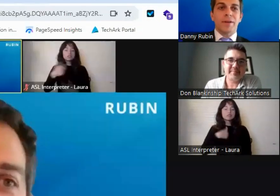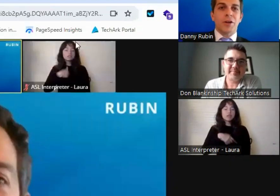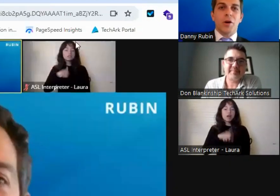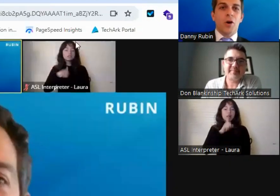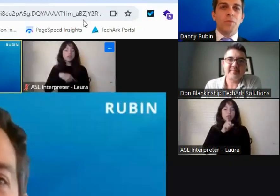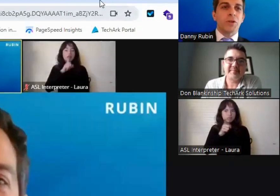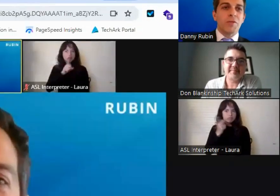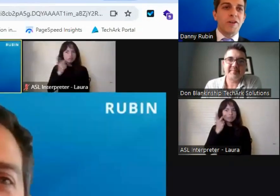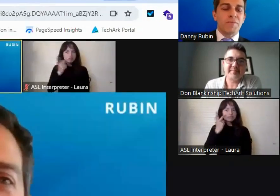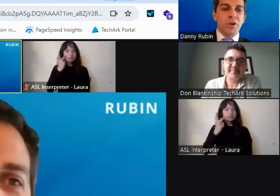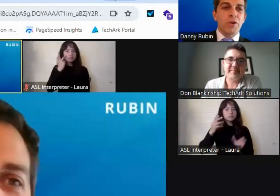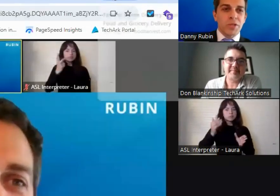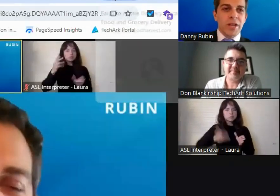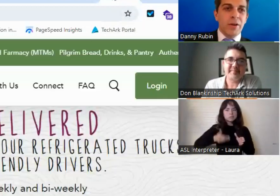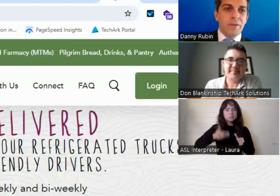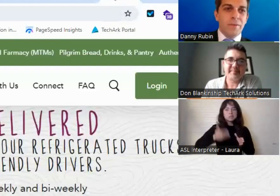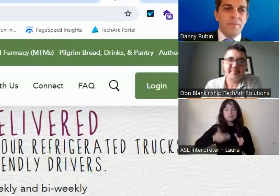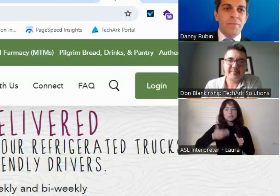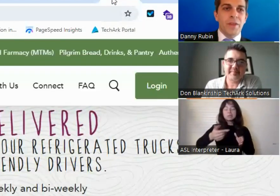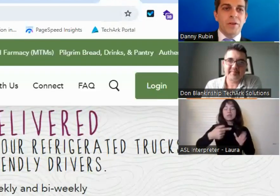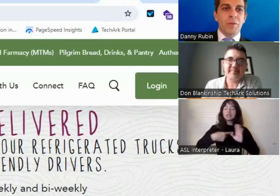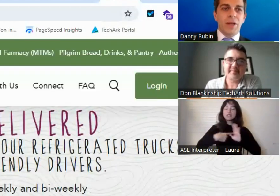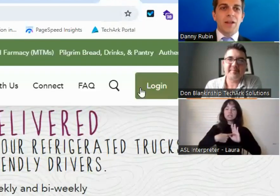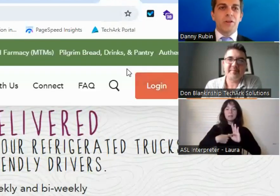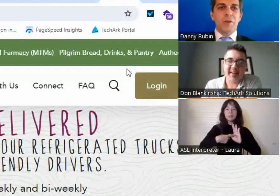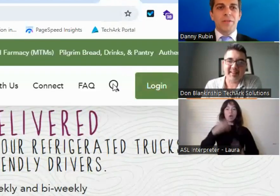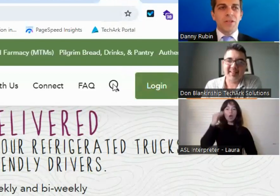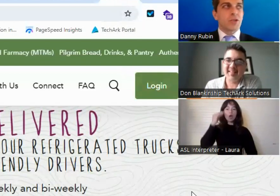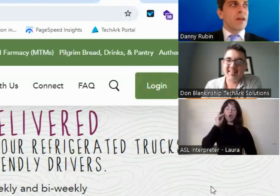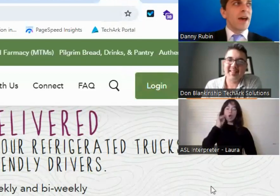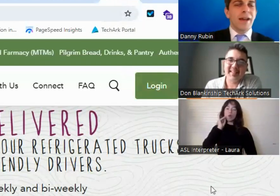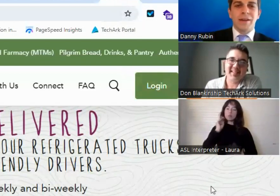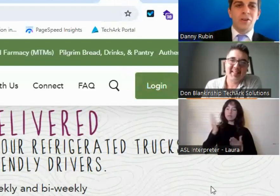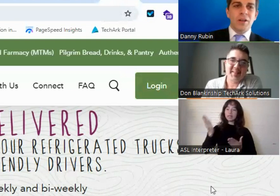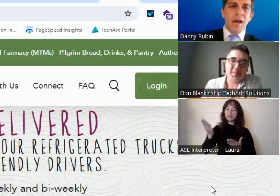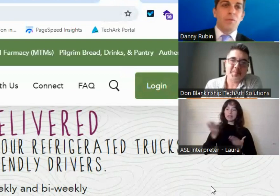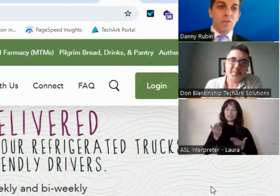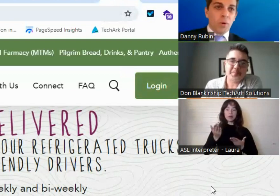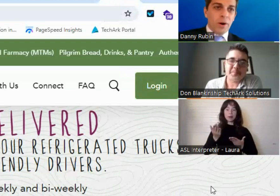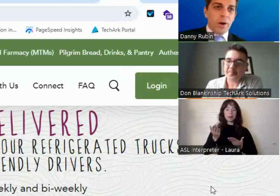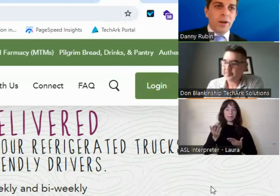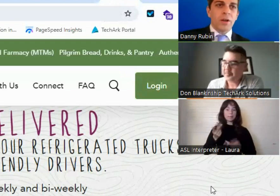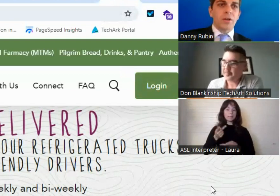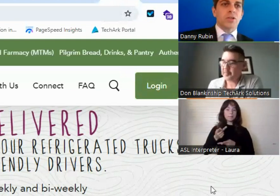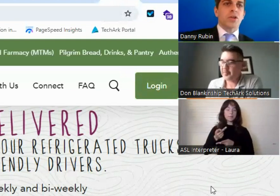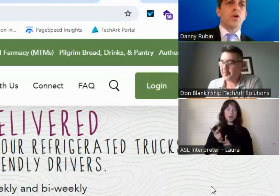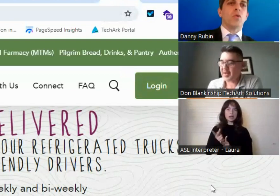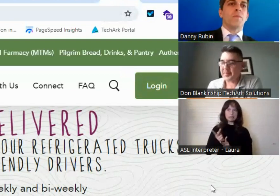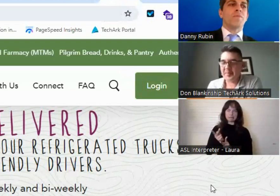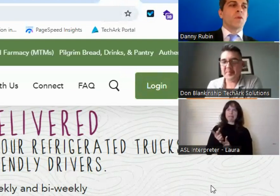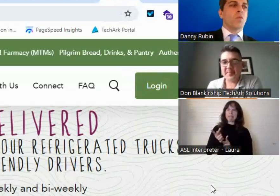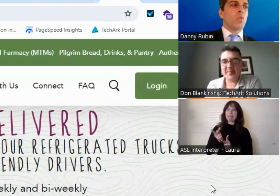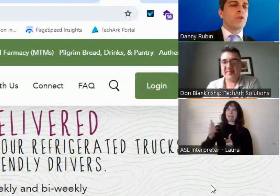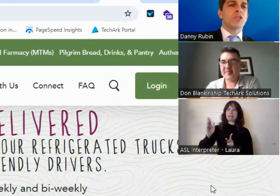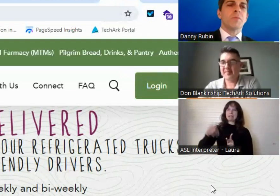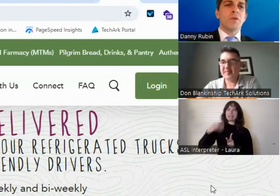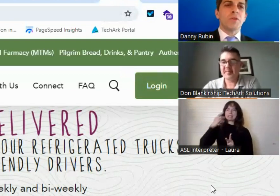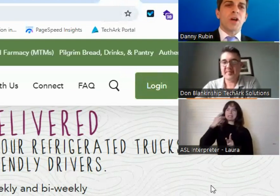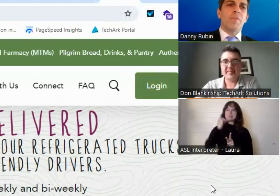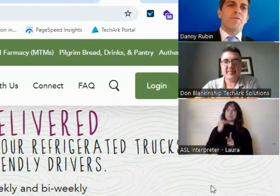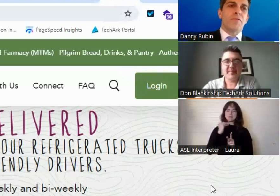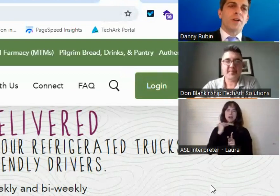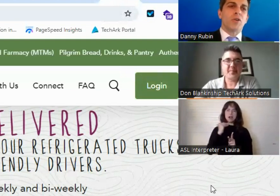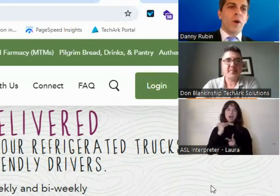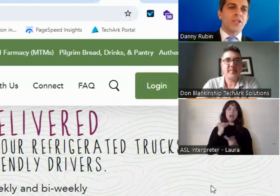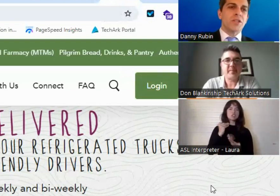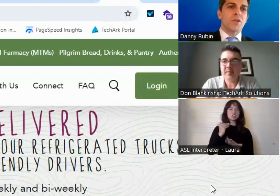about, home delivery of produce now, or we got to learn about this or that. Never done that before. So what are some of